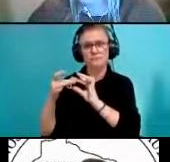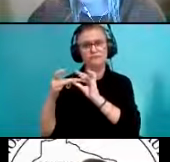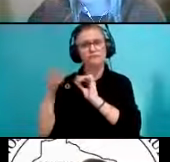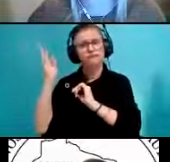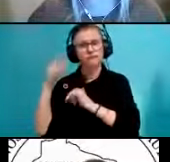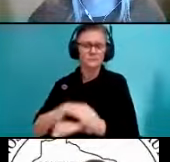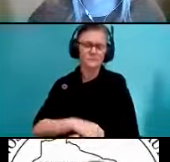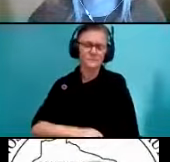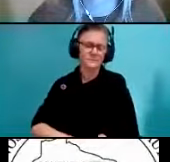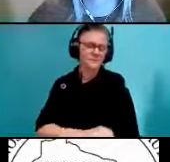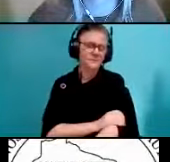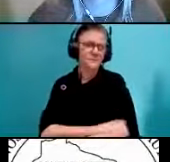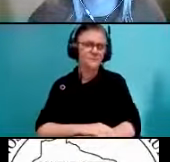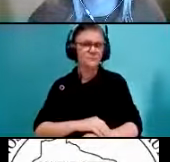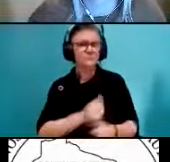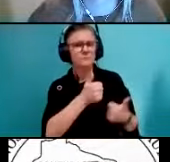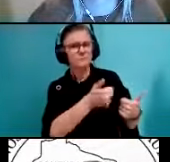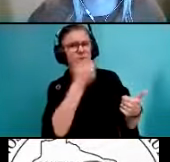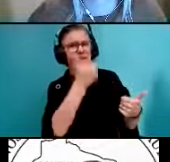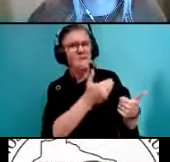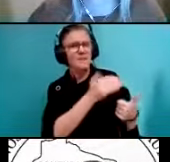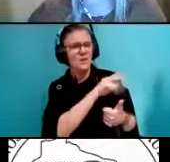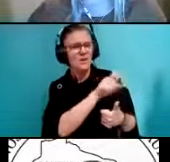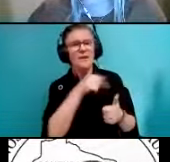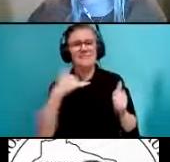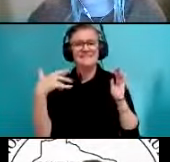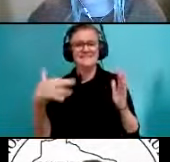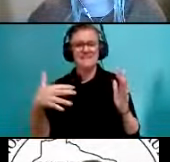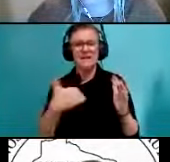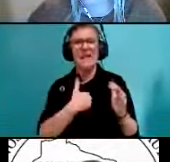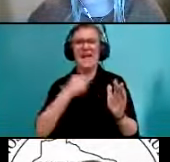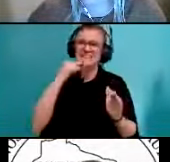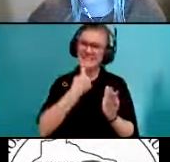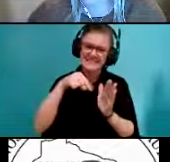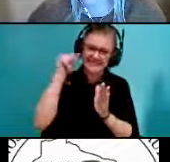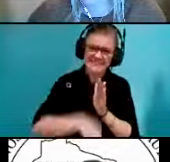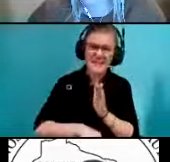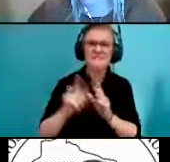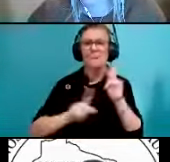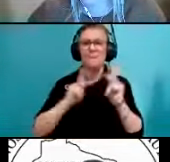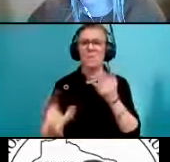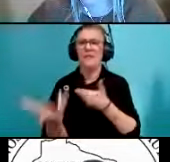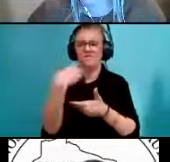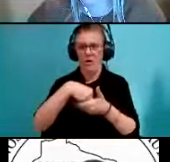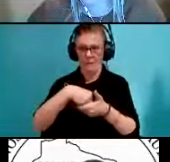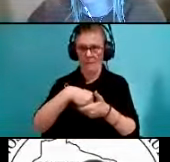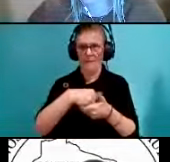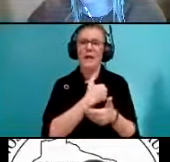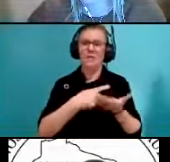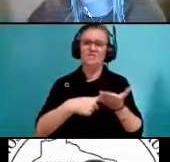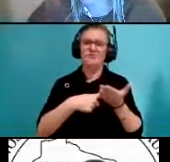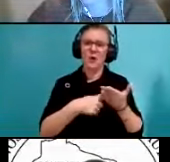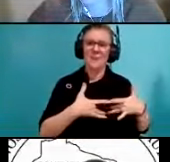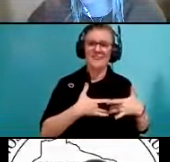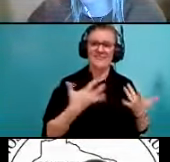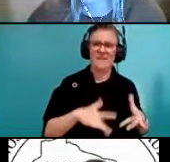slides. As Carrie mentioned earlier, the study has had extensive public involvement, and now I'm going to go over some of the public engagement and